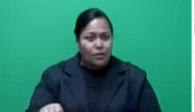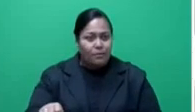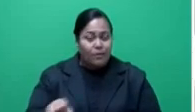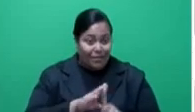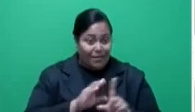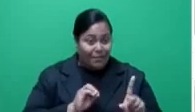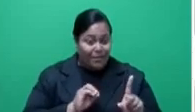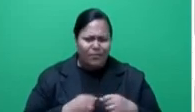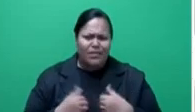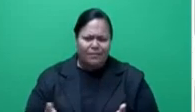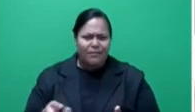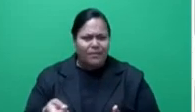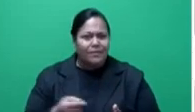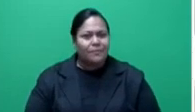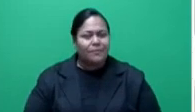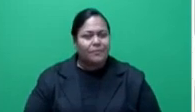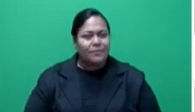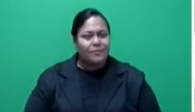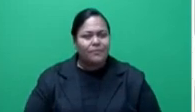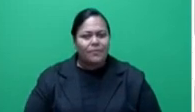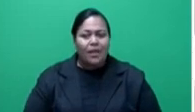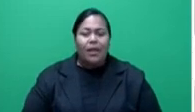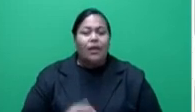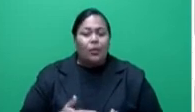sir, we paid in 2019-2020